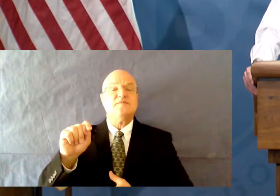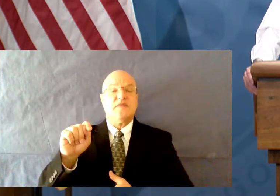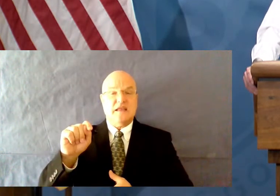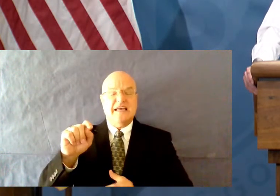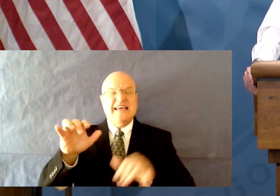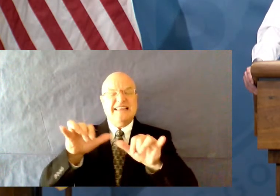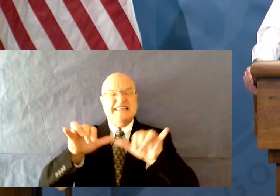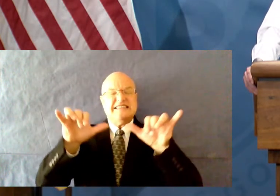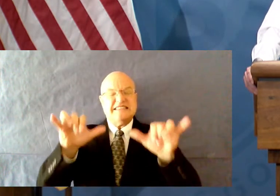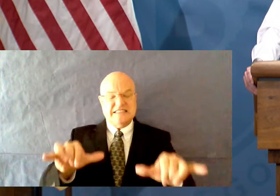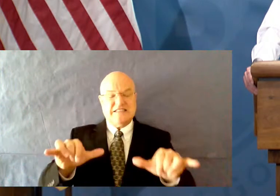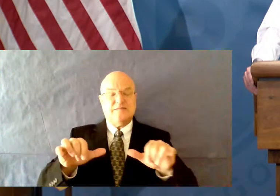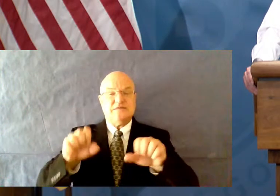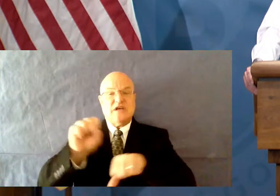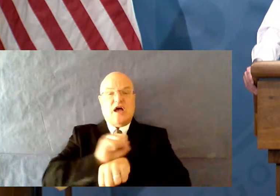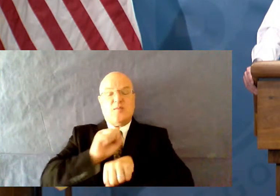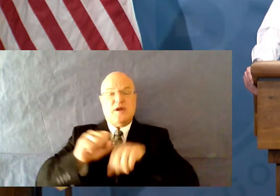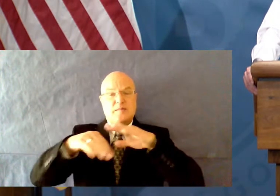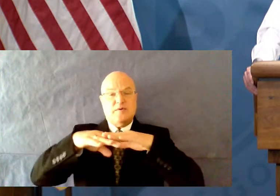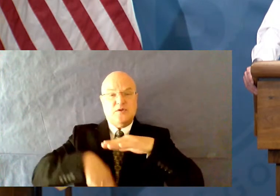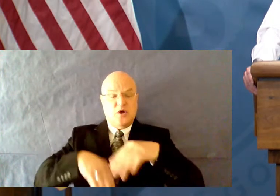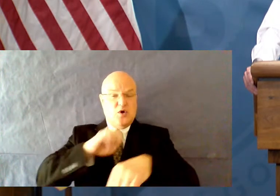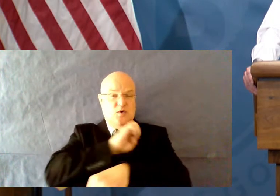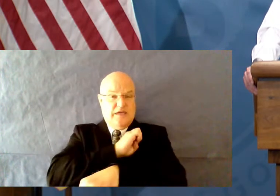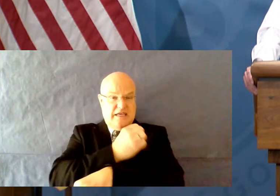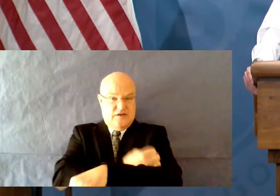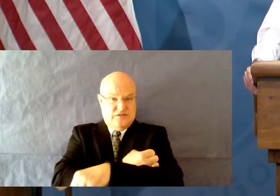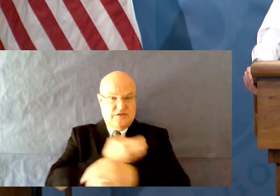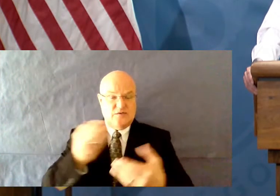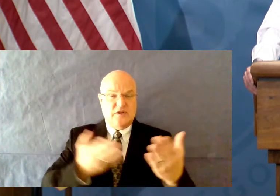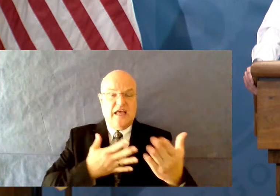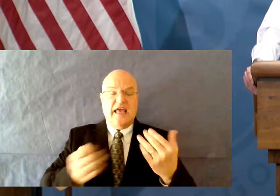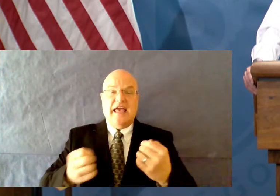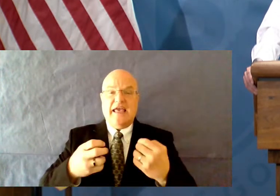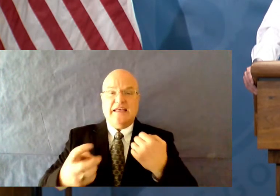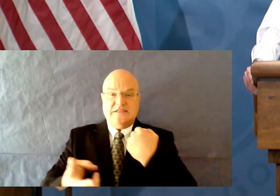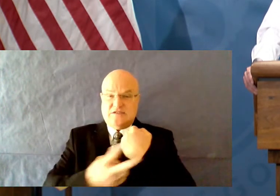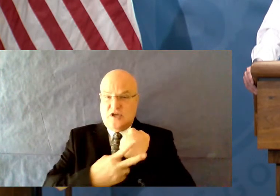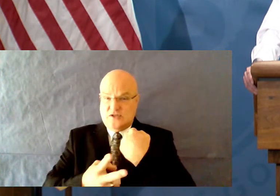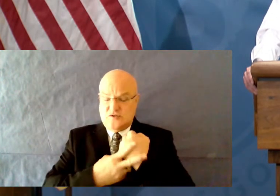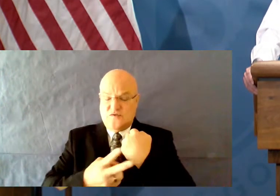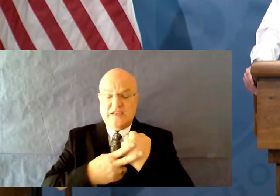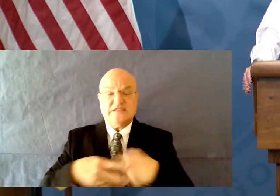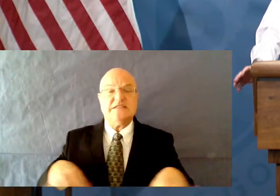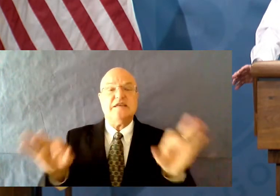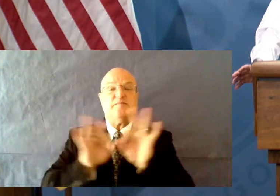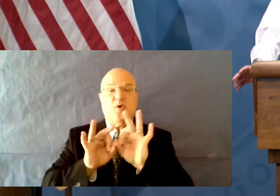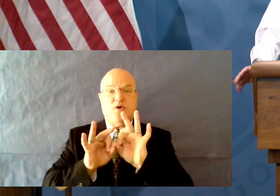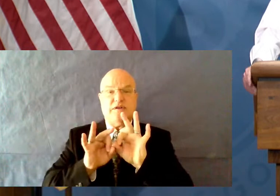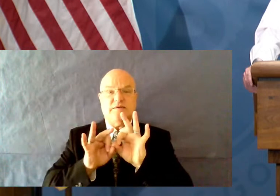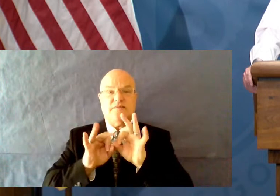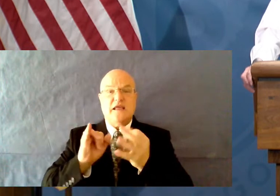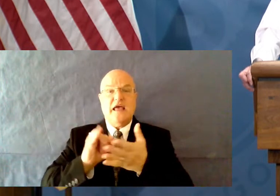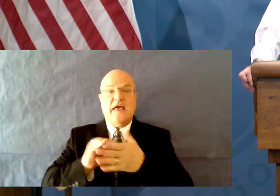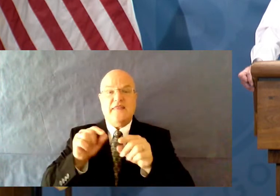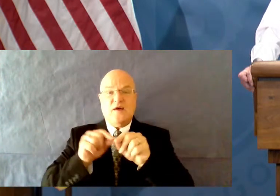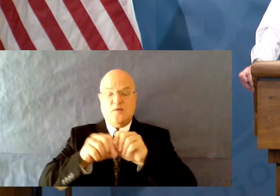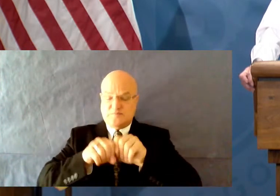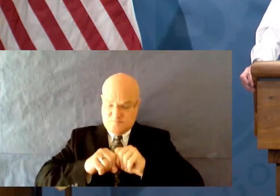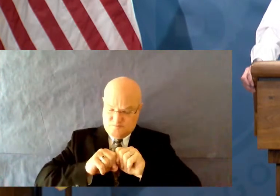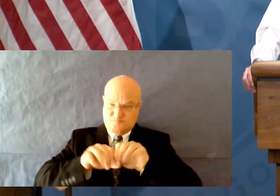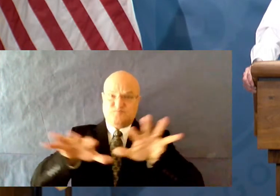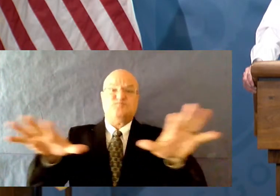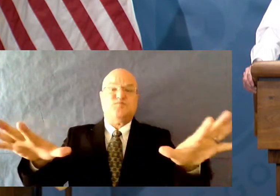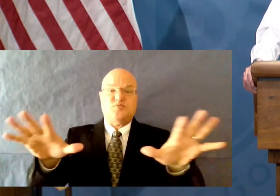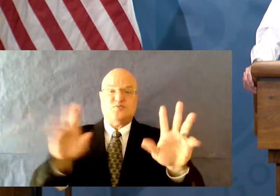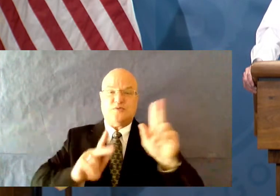minimum reserve, and energy conservation remains critical. And that word has gone out to Arkansans, and